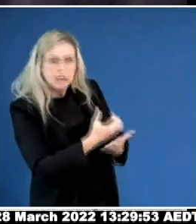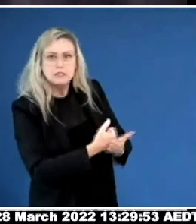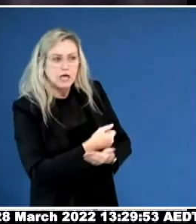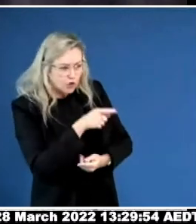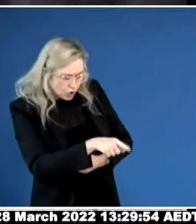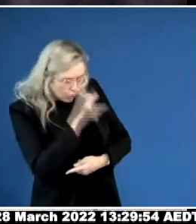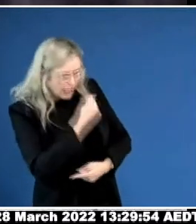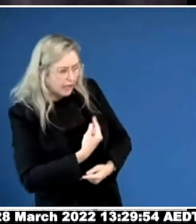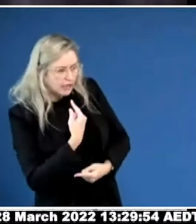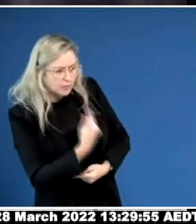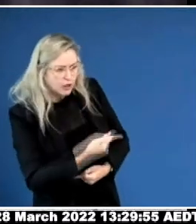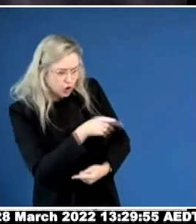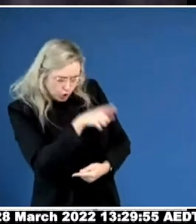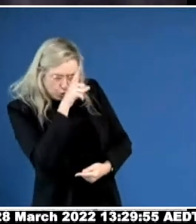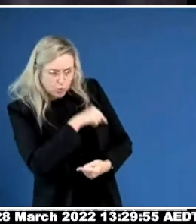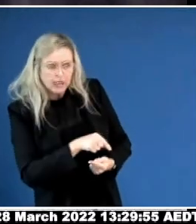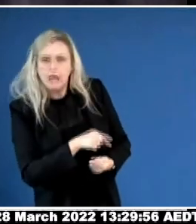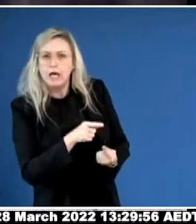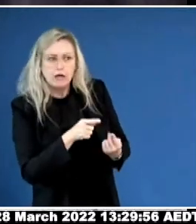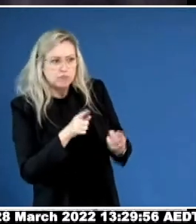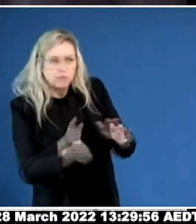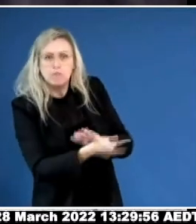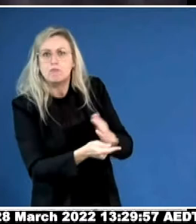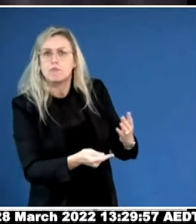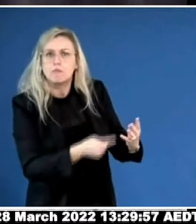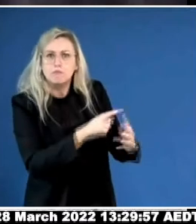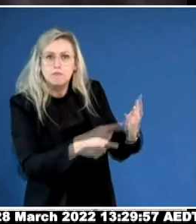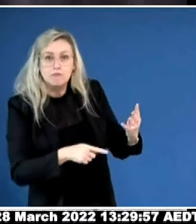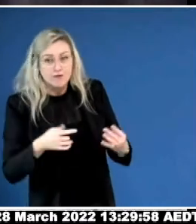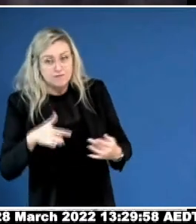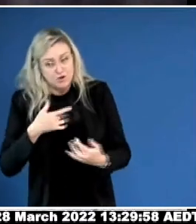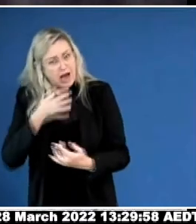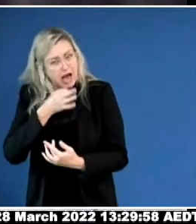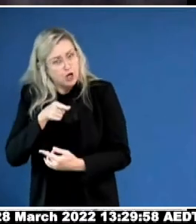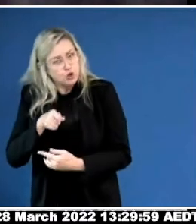and through activating supports around them? So I was interested in that.